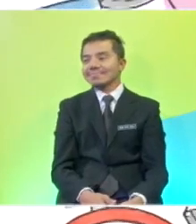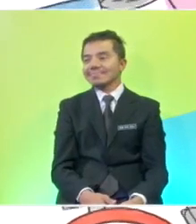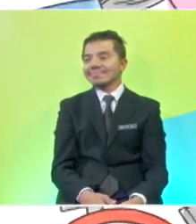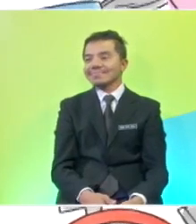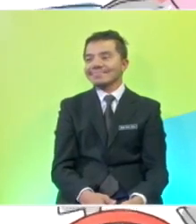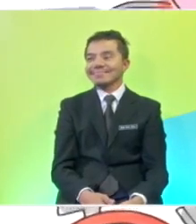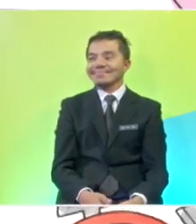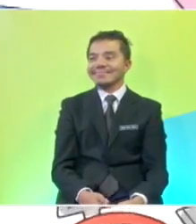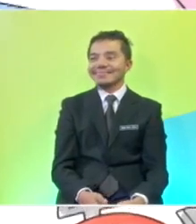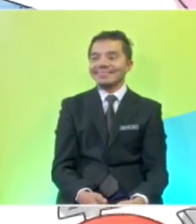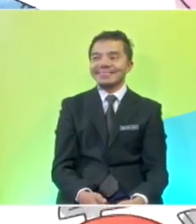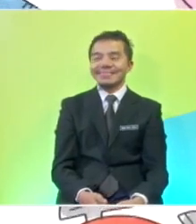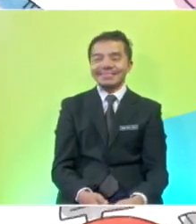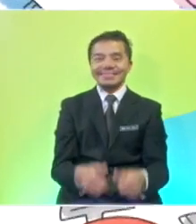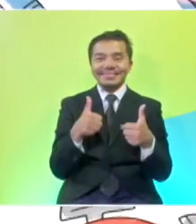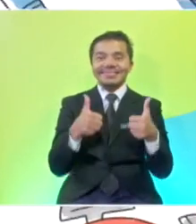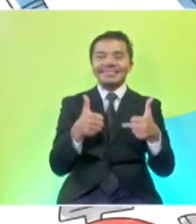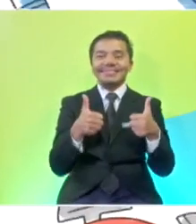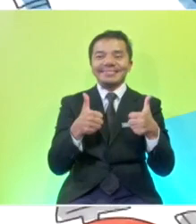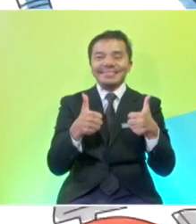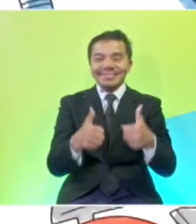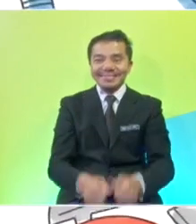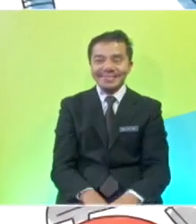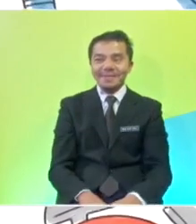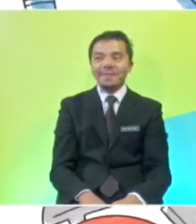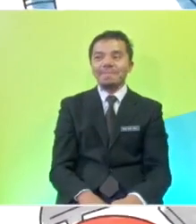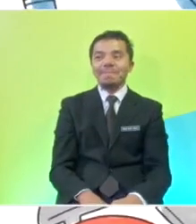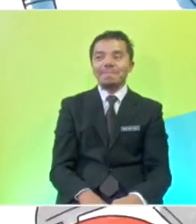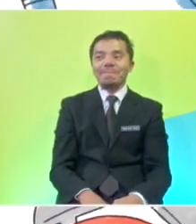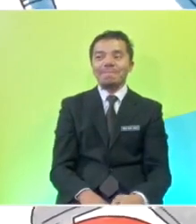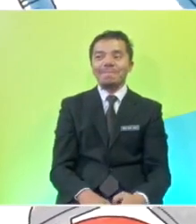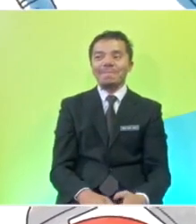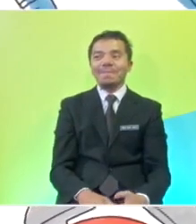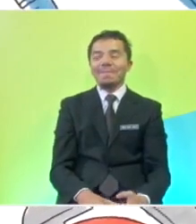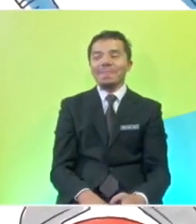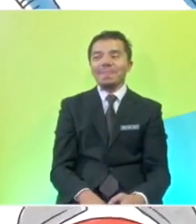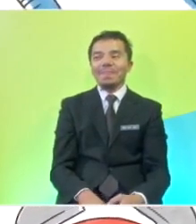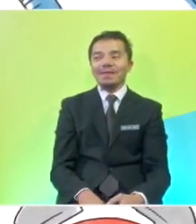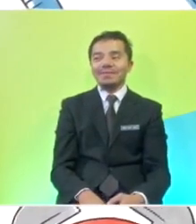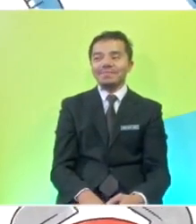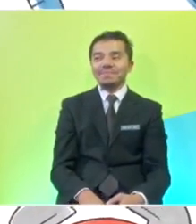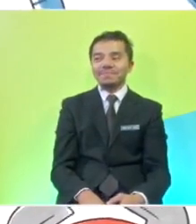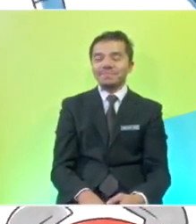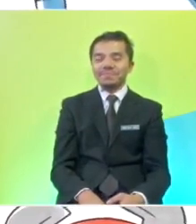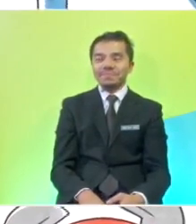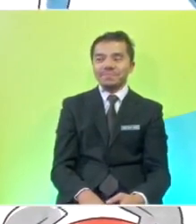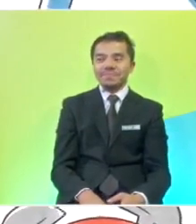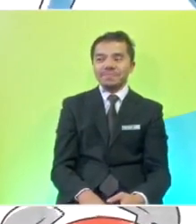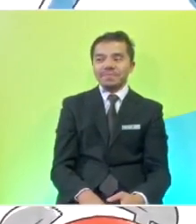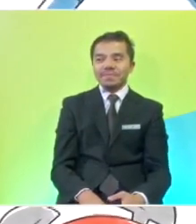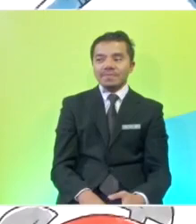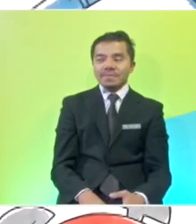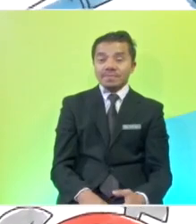my human. Look at that. Nice, nice, nice. For some reason, the feet is very big. Okay, then what's the next step? You have to cut the thread